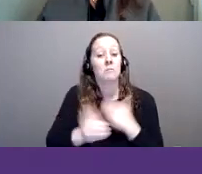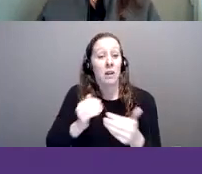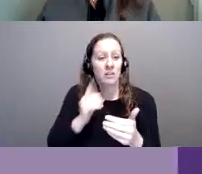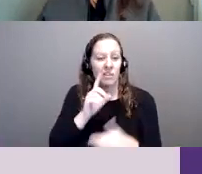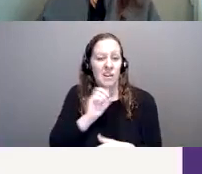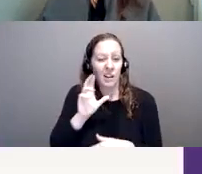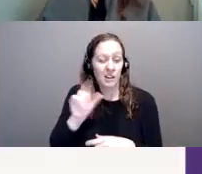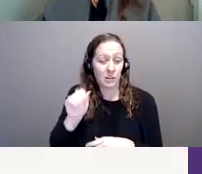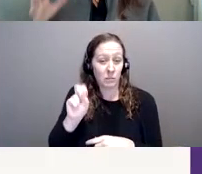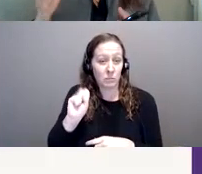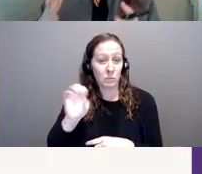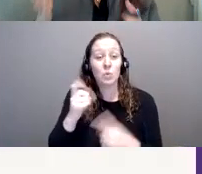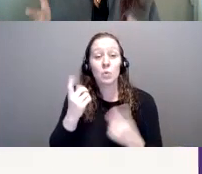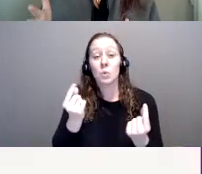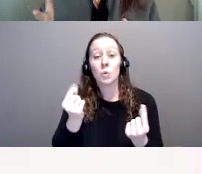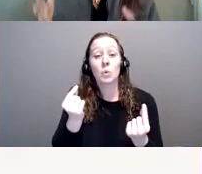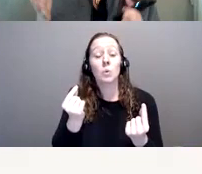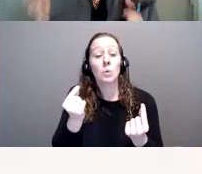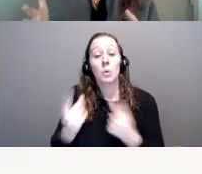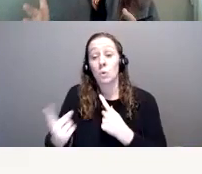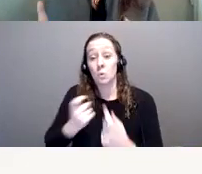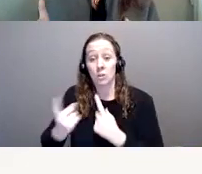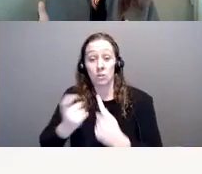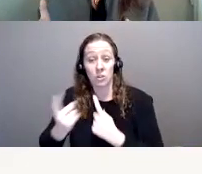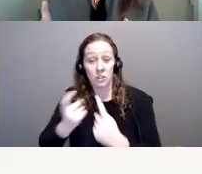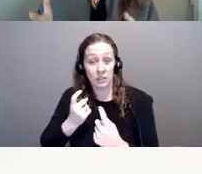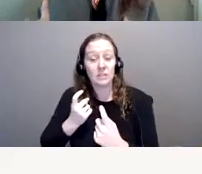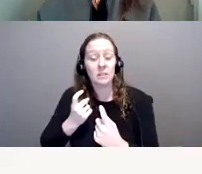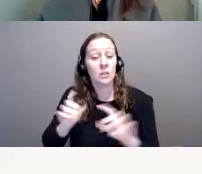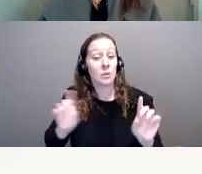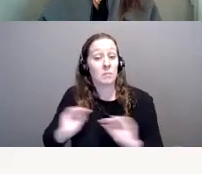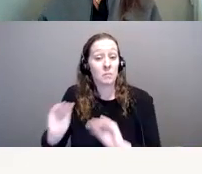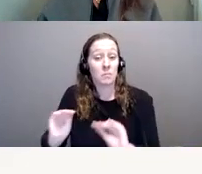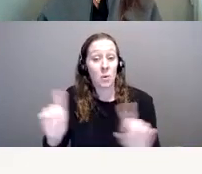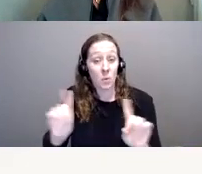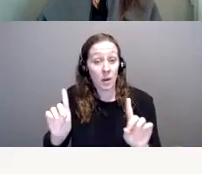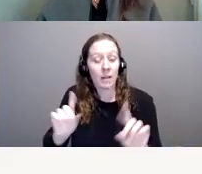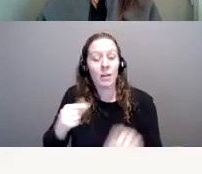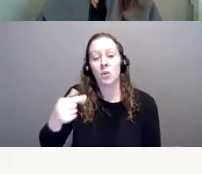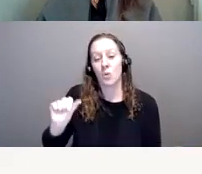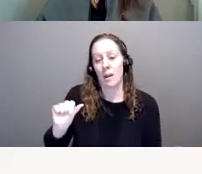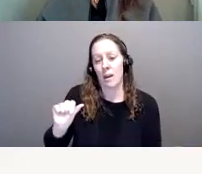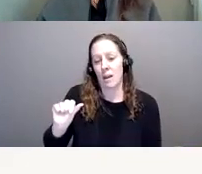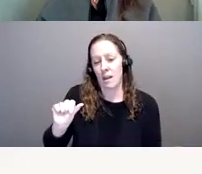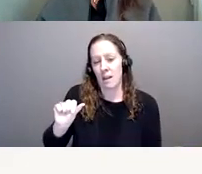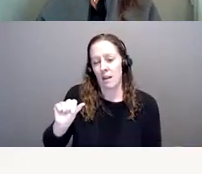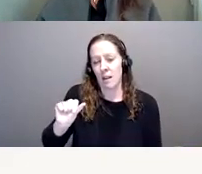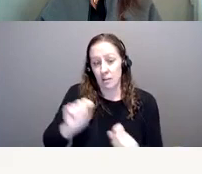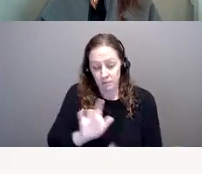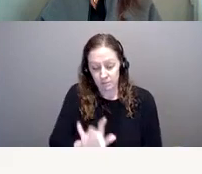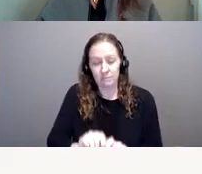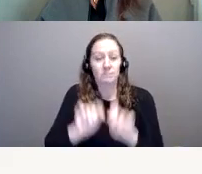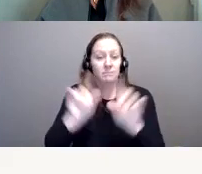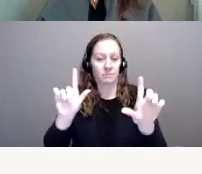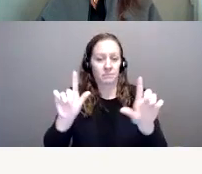answers just your questions in the Q&A box, my apologies. So all of the speakers will be